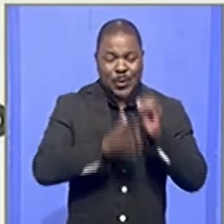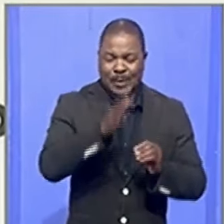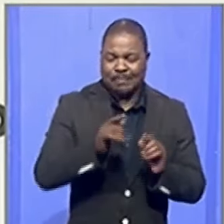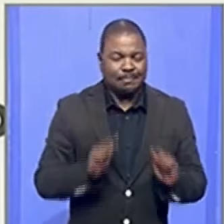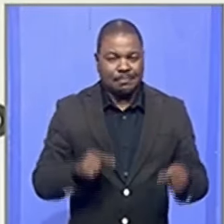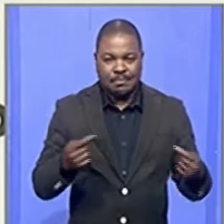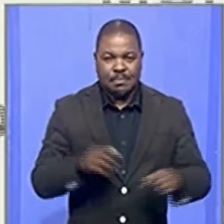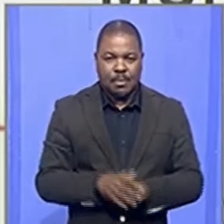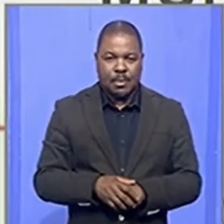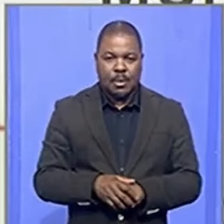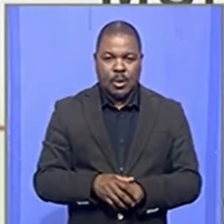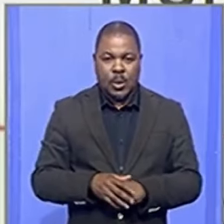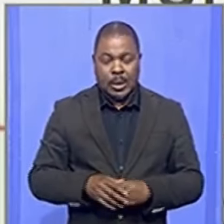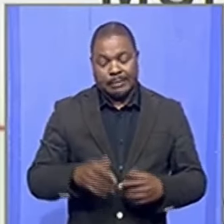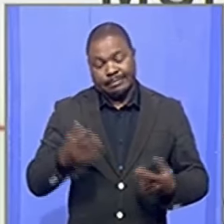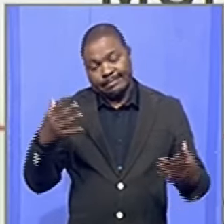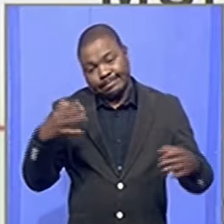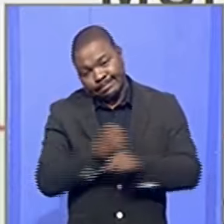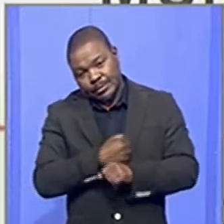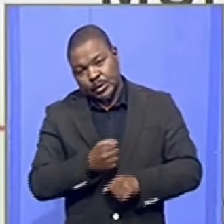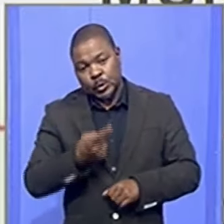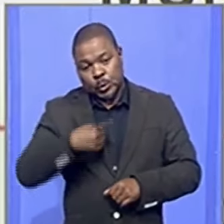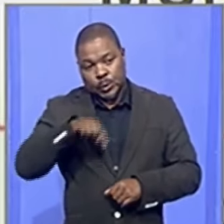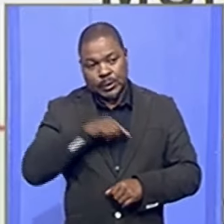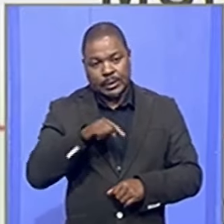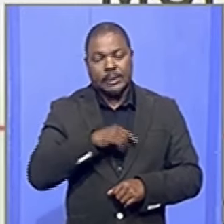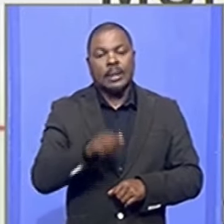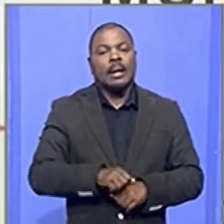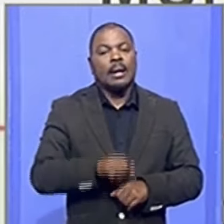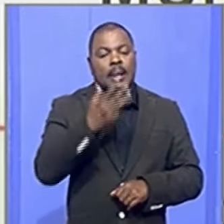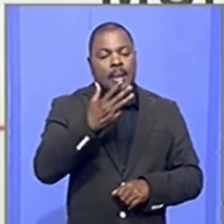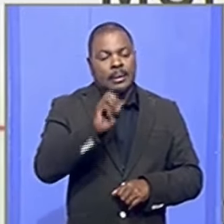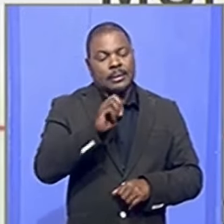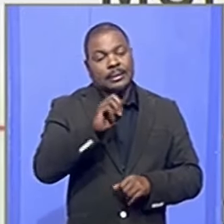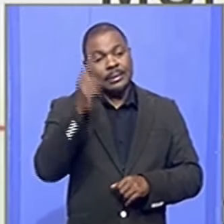rena re kgona go fitlhelela malatsi a le 19.